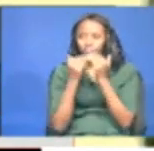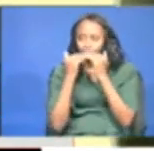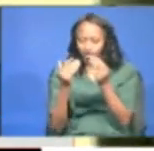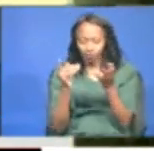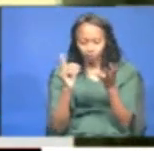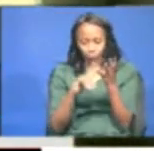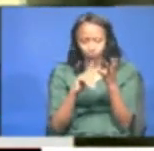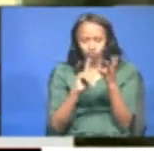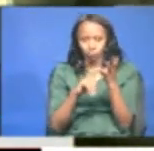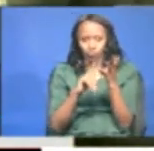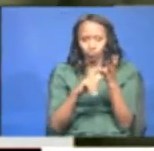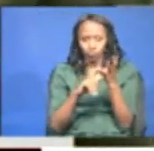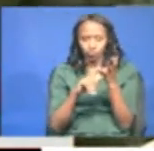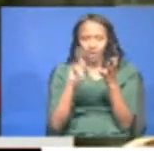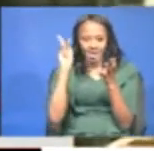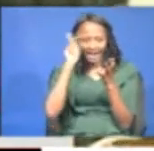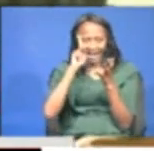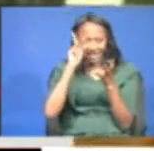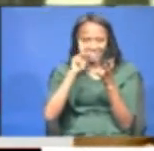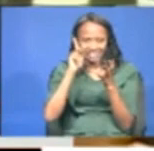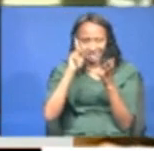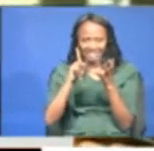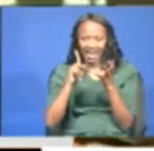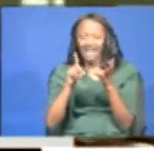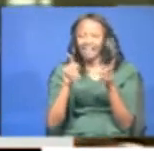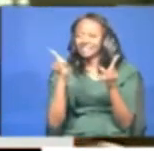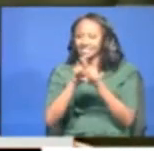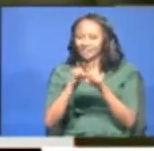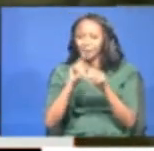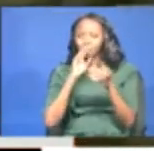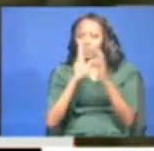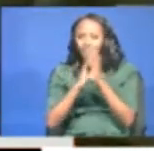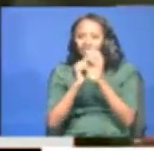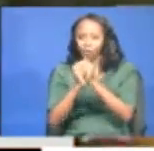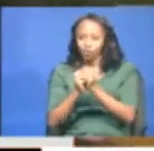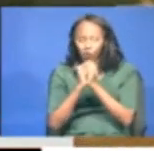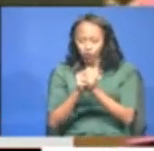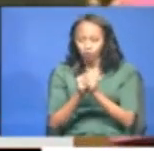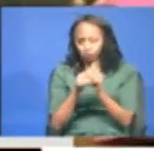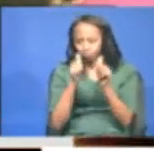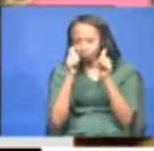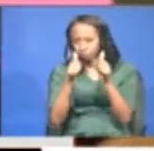Karatina Praise and Worship, you are always there for us.